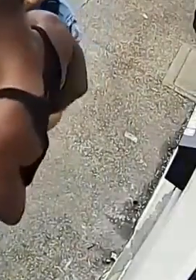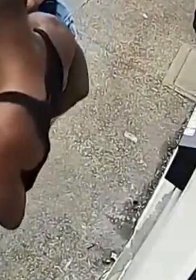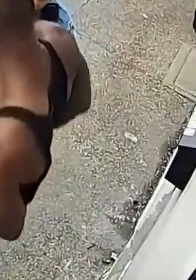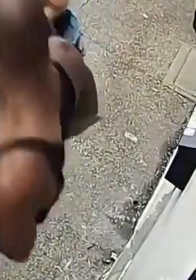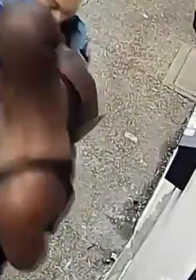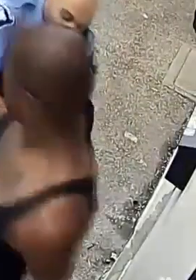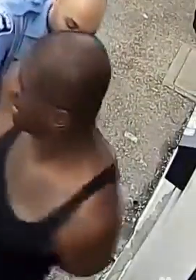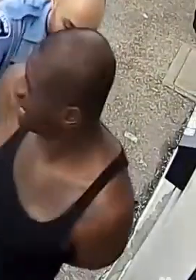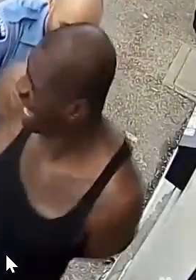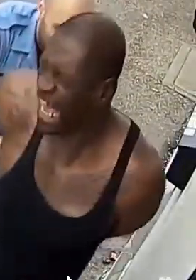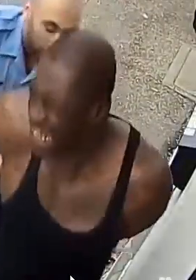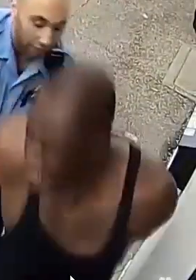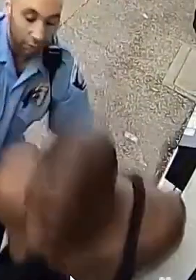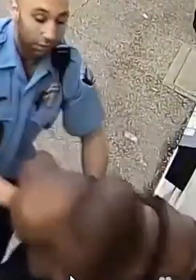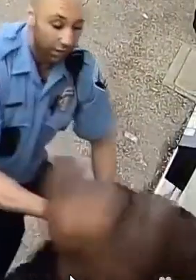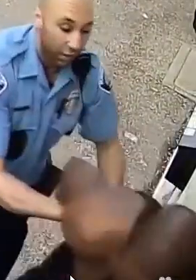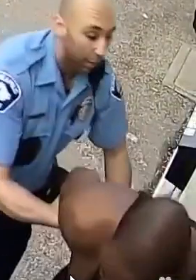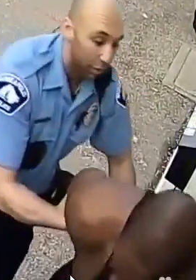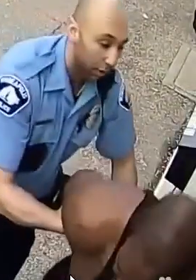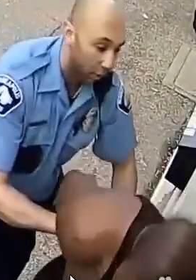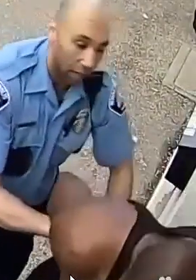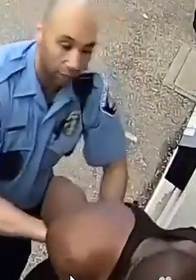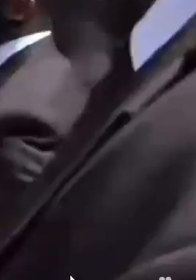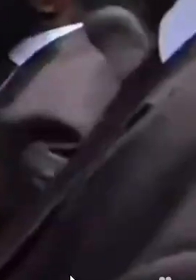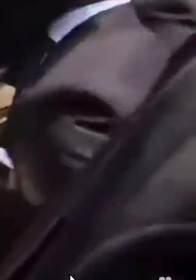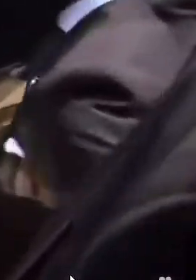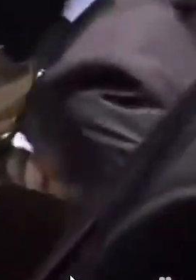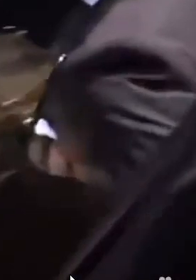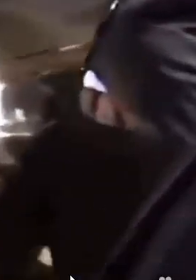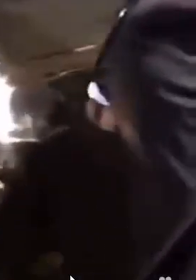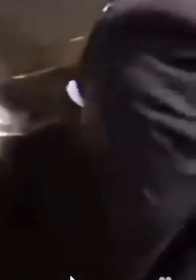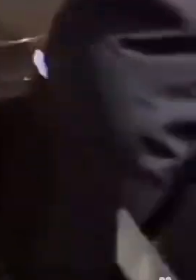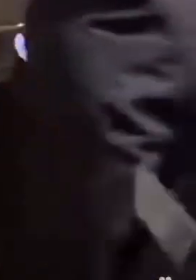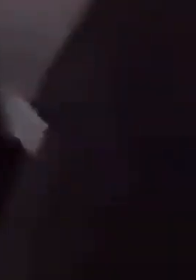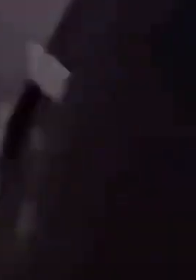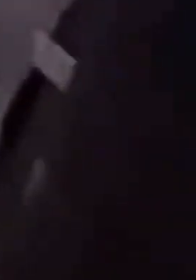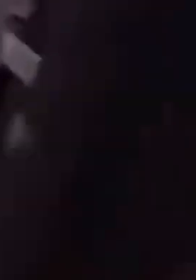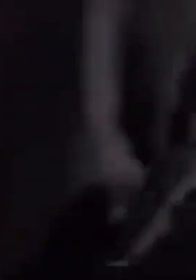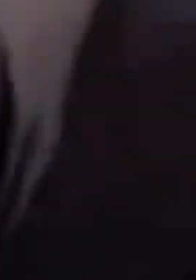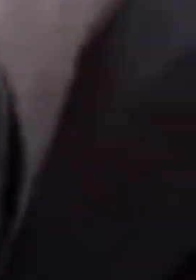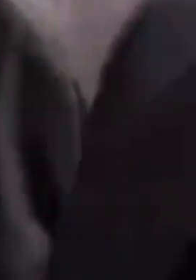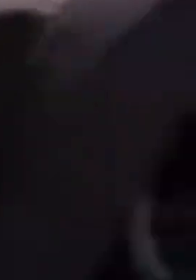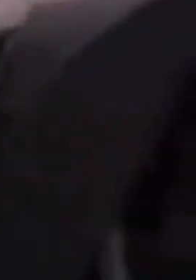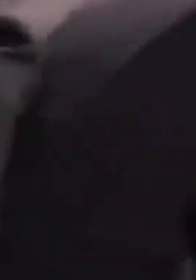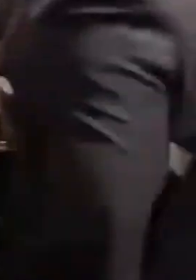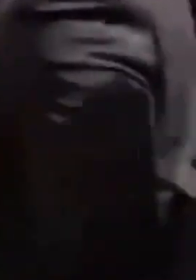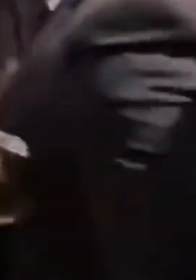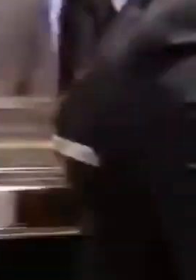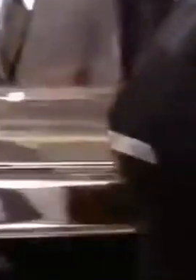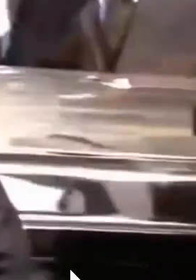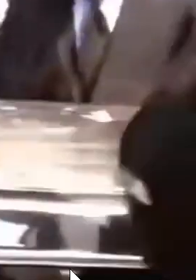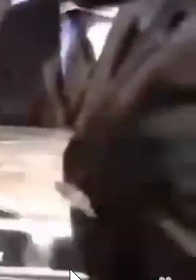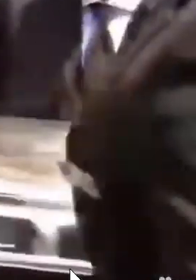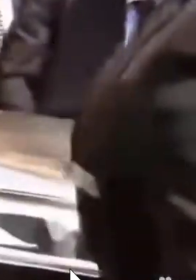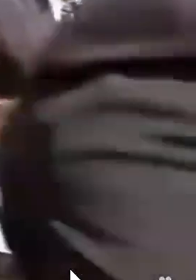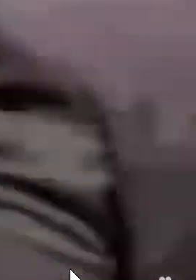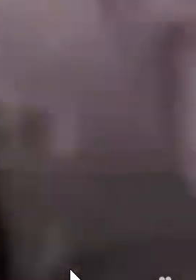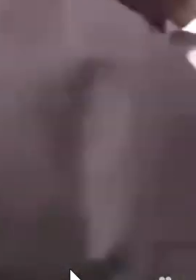of altercations can lead to serious consequences for those targeted, sometimes even resulting in death.